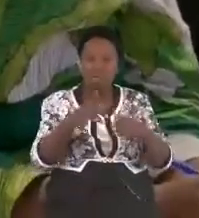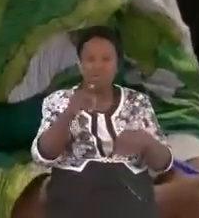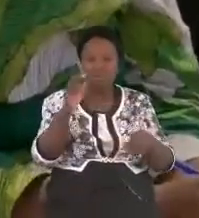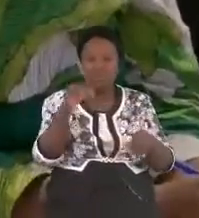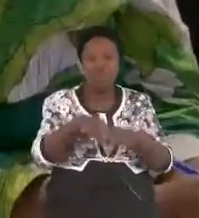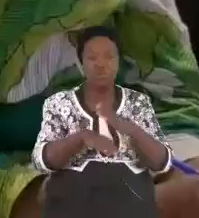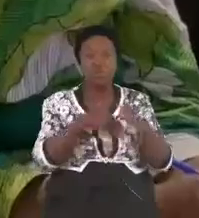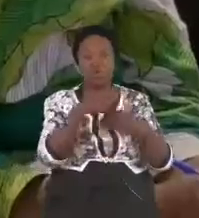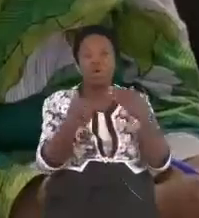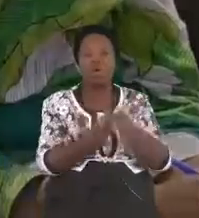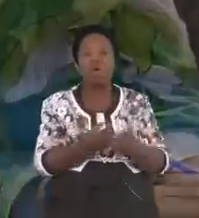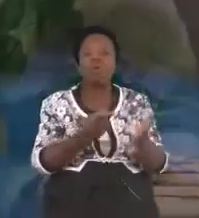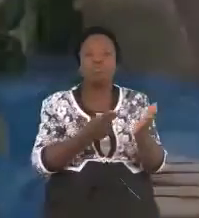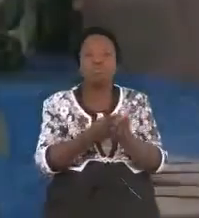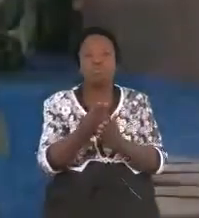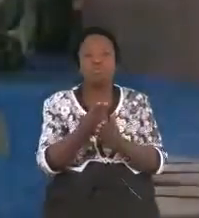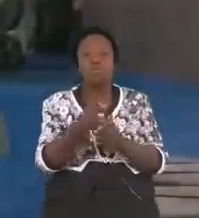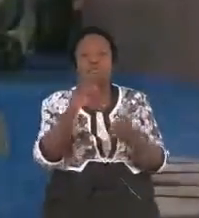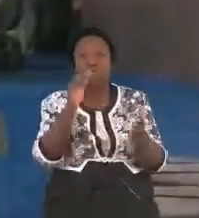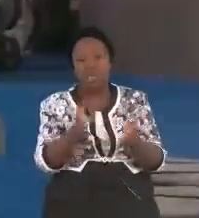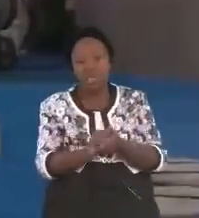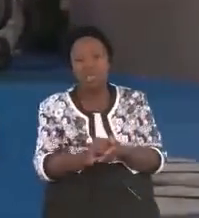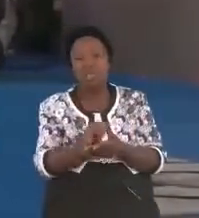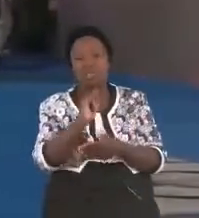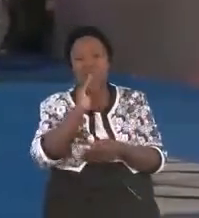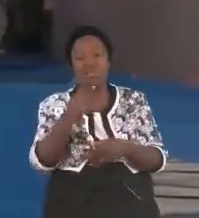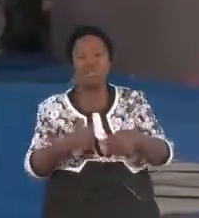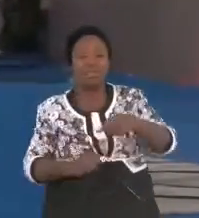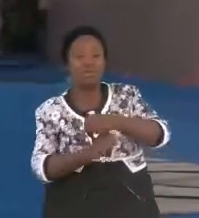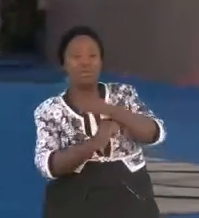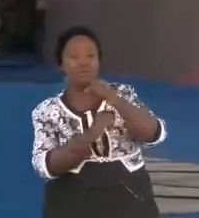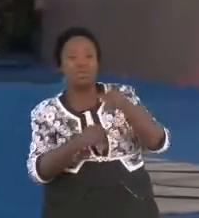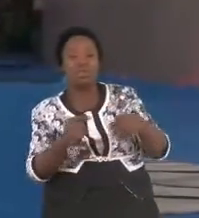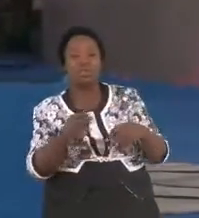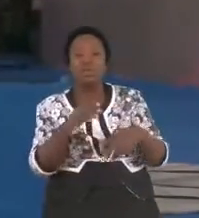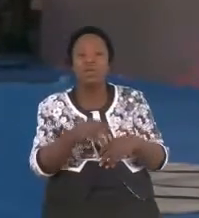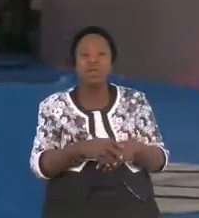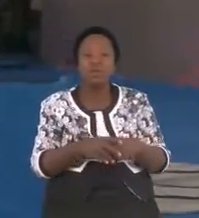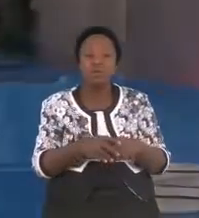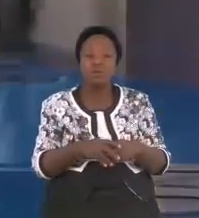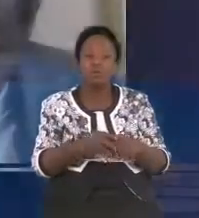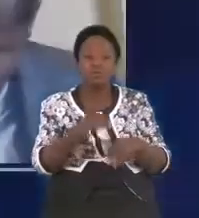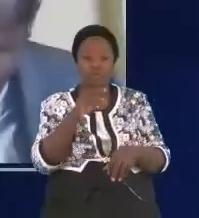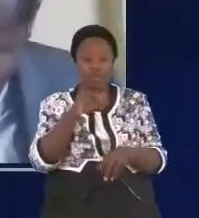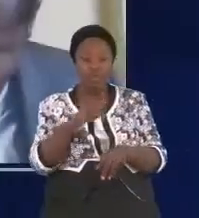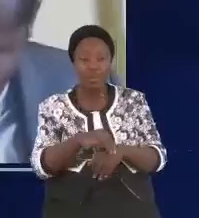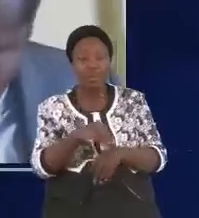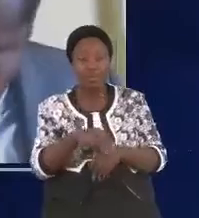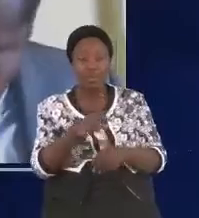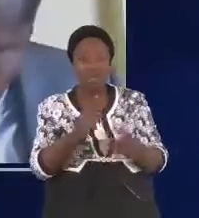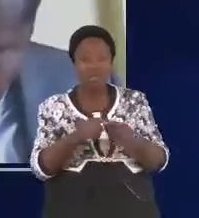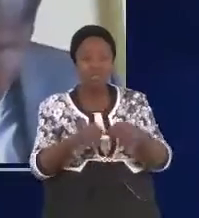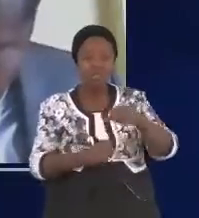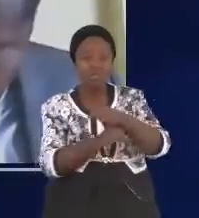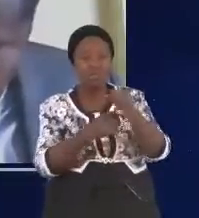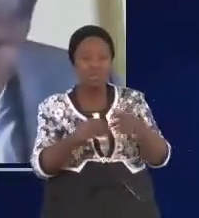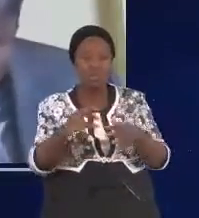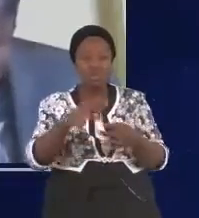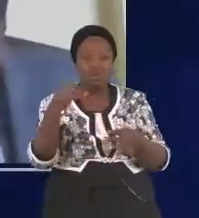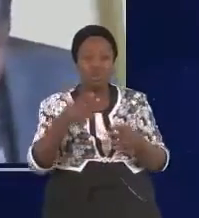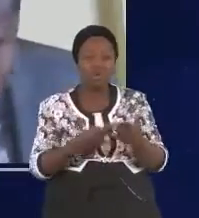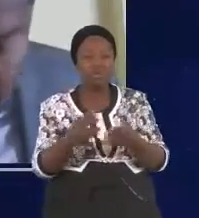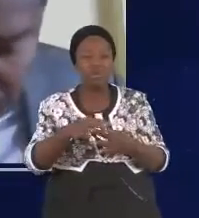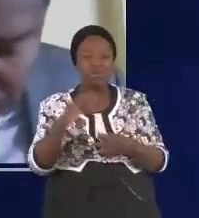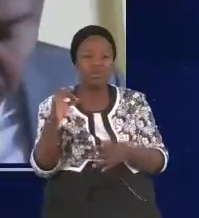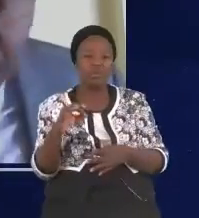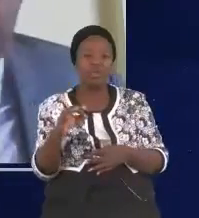all truth that is a supportive ministry and the supportive spirit the holy eagles welcome to